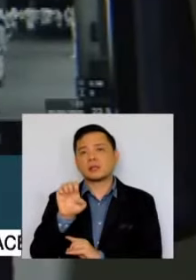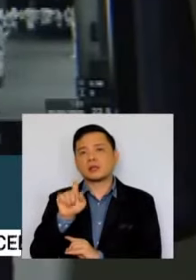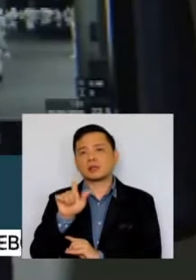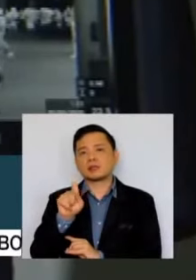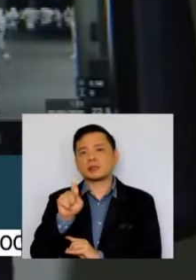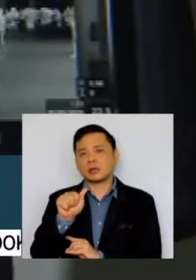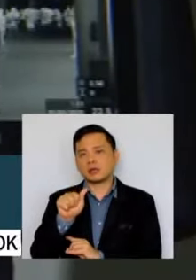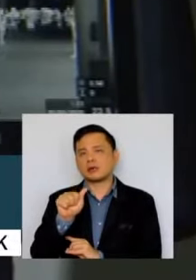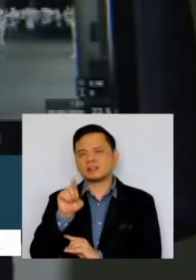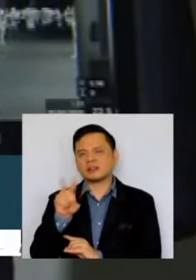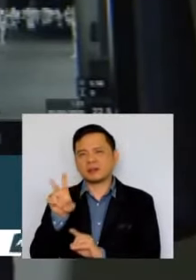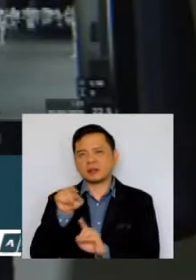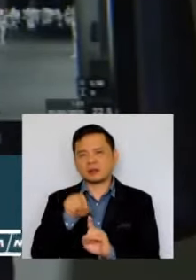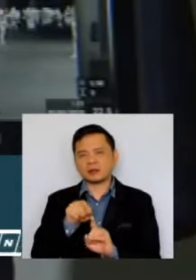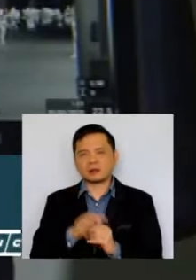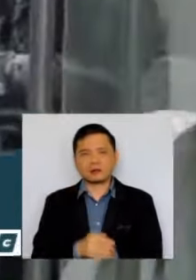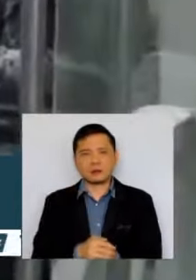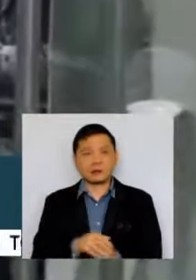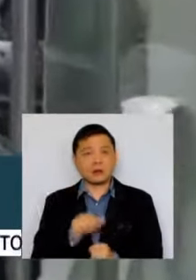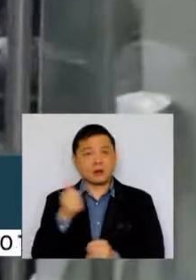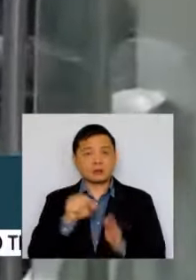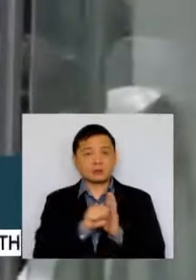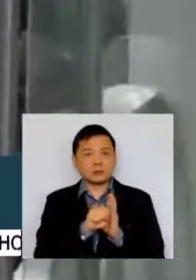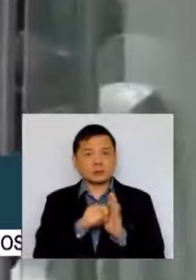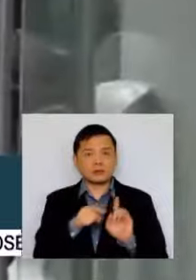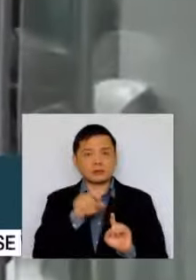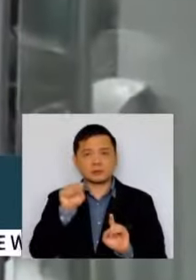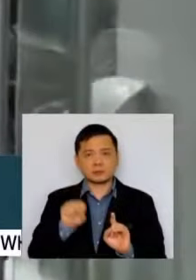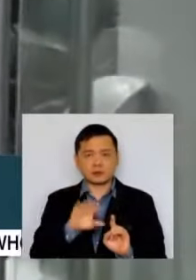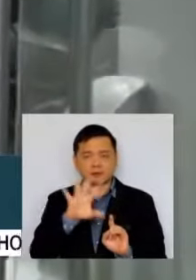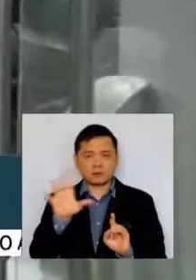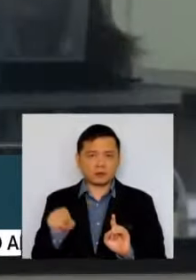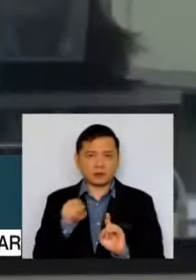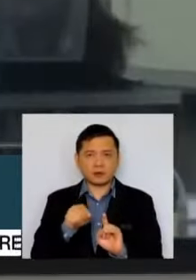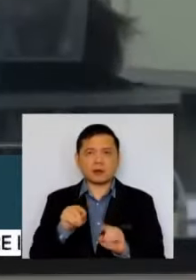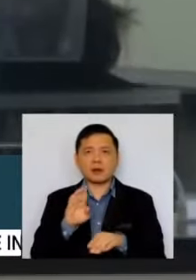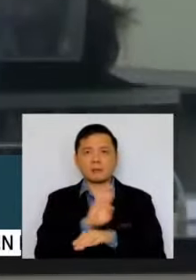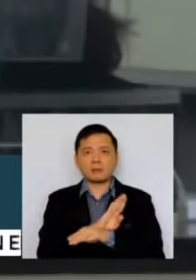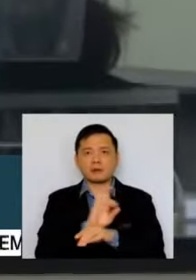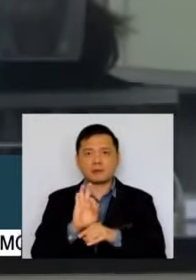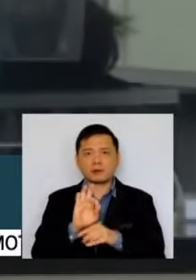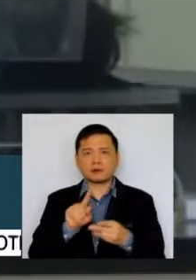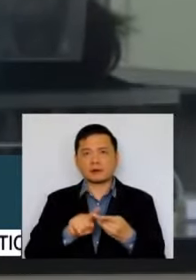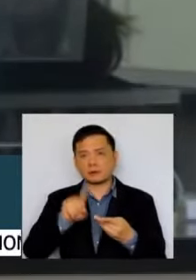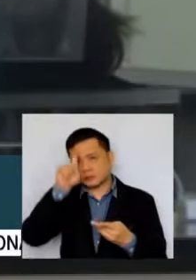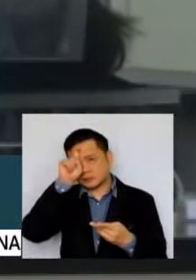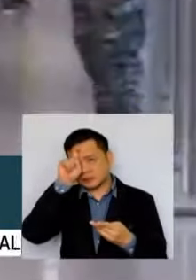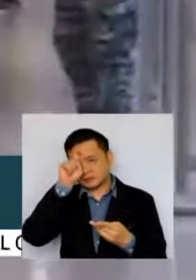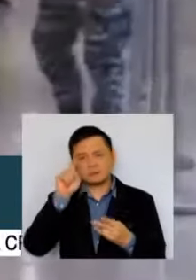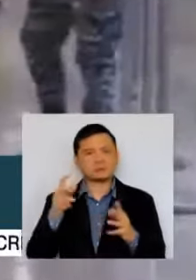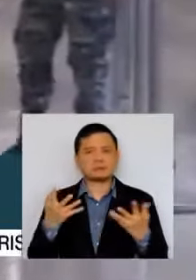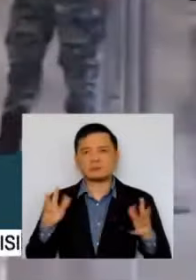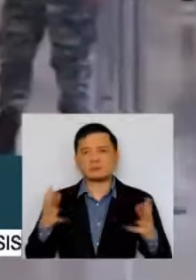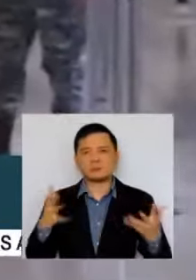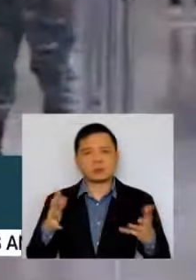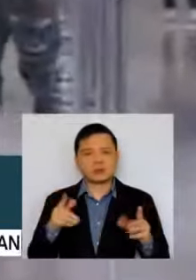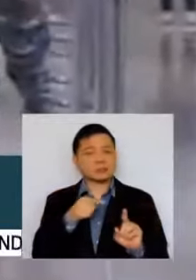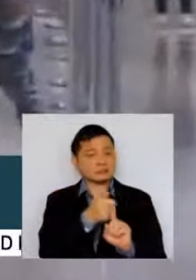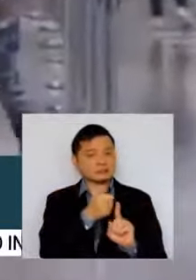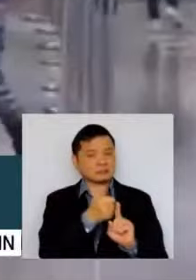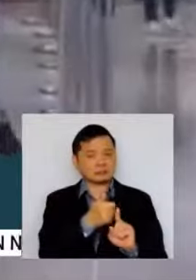include samples collected from travelers from South Africa, Burkina Faso, and Egypt who tested positive for